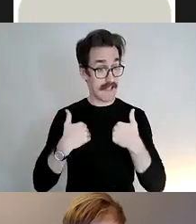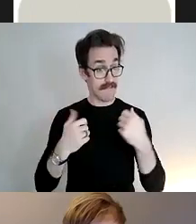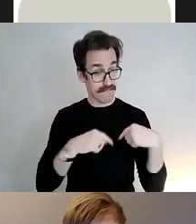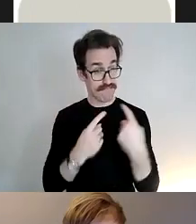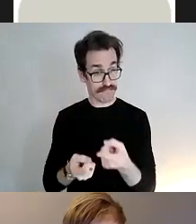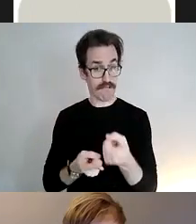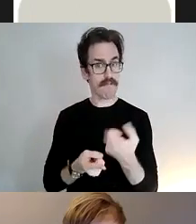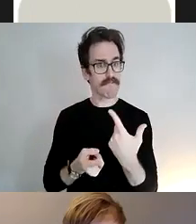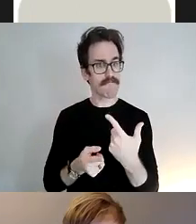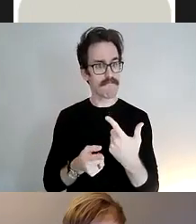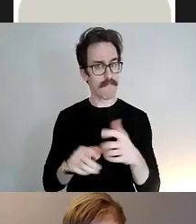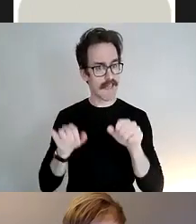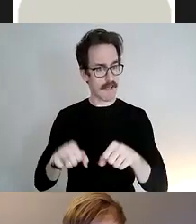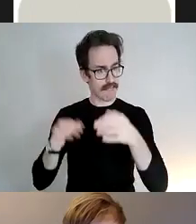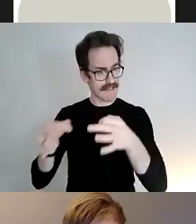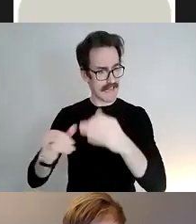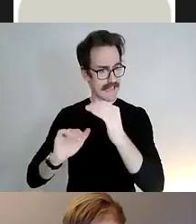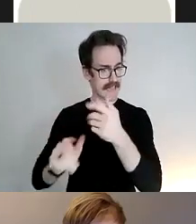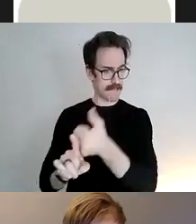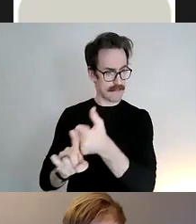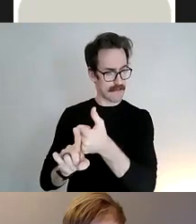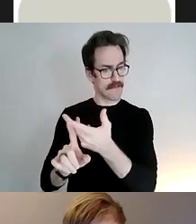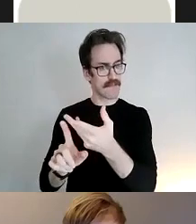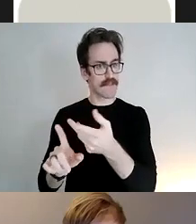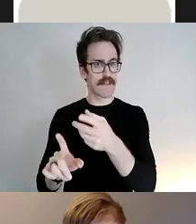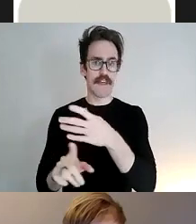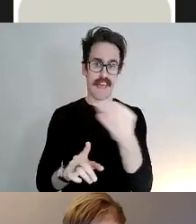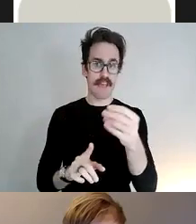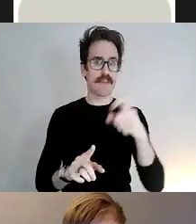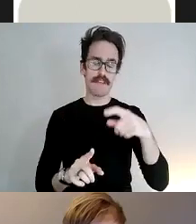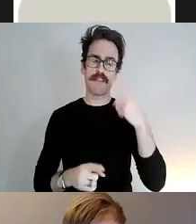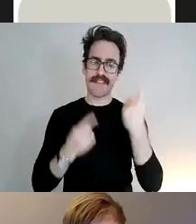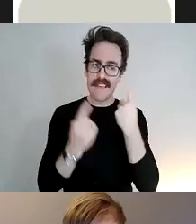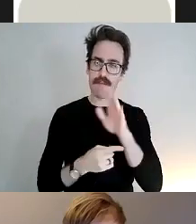And lifestyle choices and cultural diversity must be included.